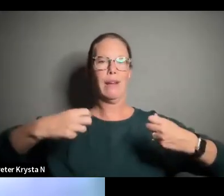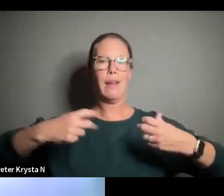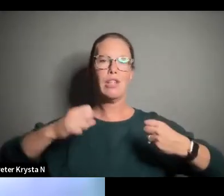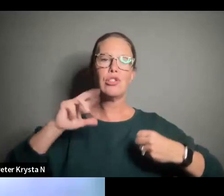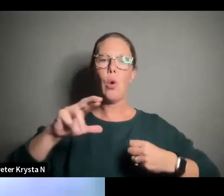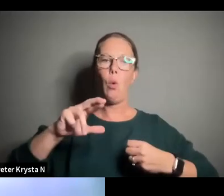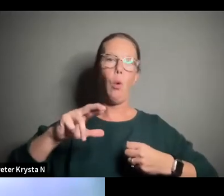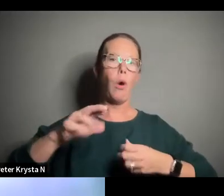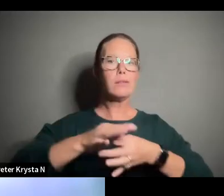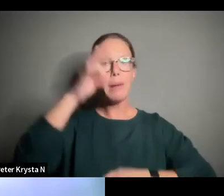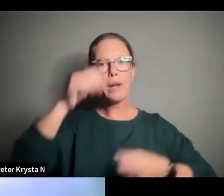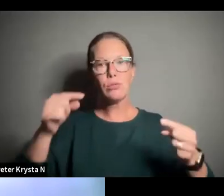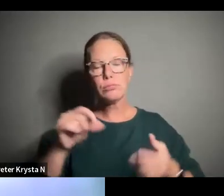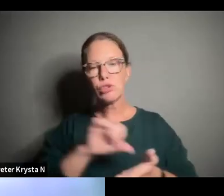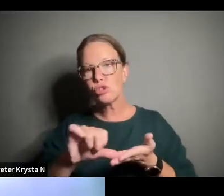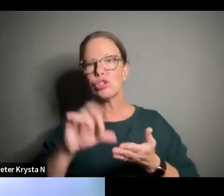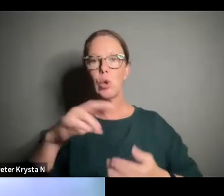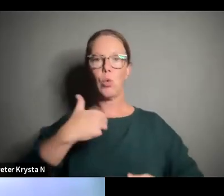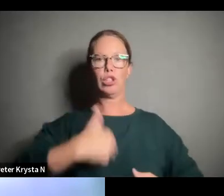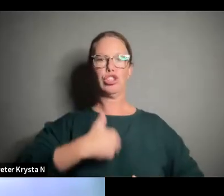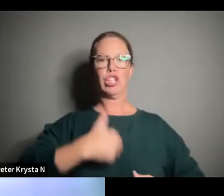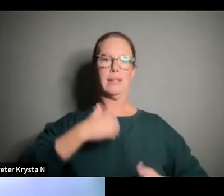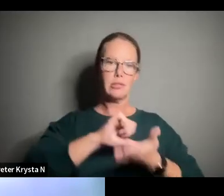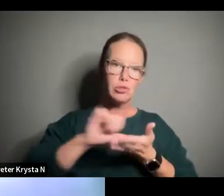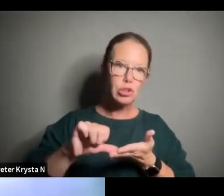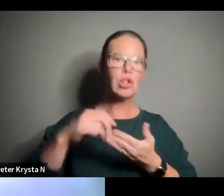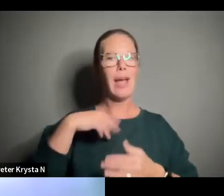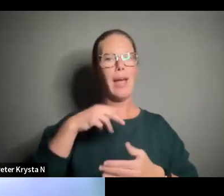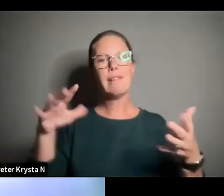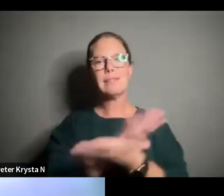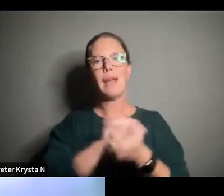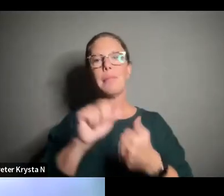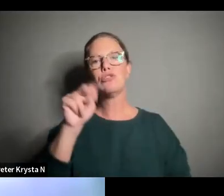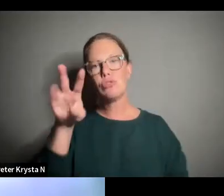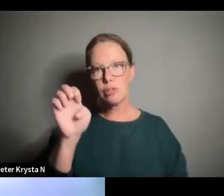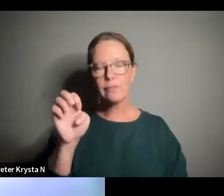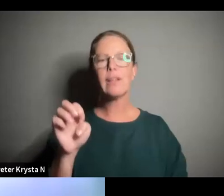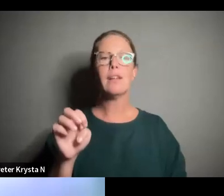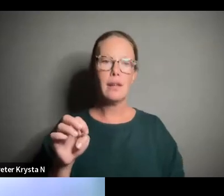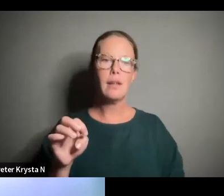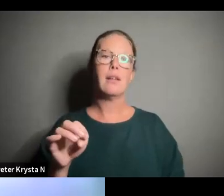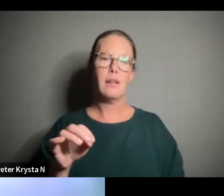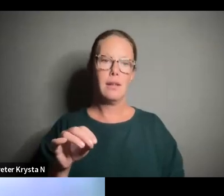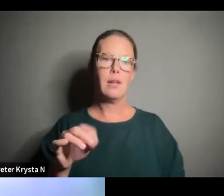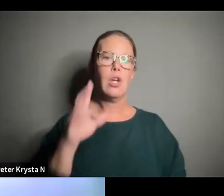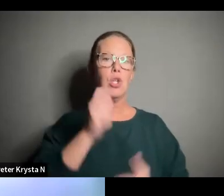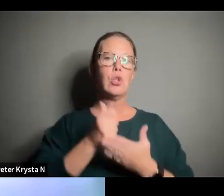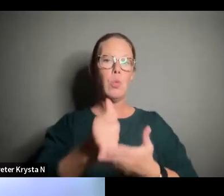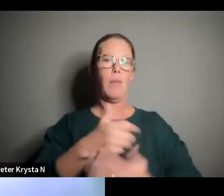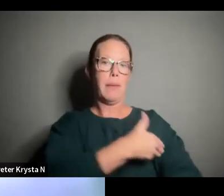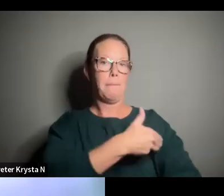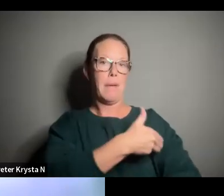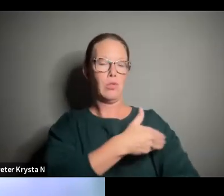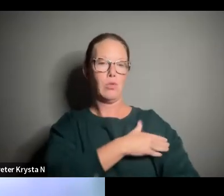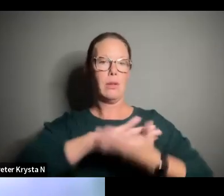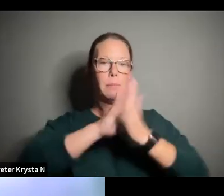mediastinal surgery, a chest surgery, you can have an injured nerve too, that we utilize diaphragm pacing to help those muscles get stronger